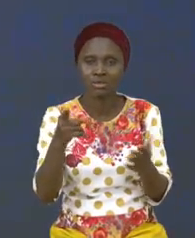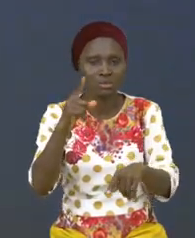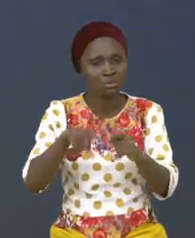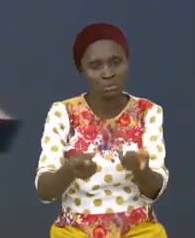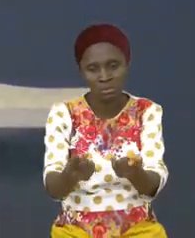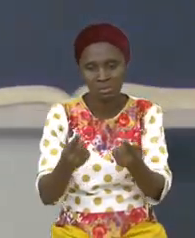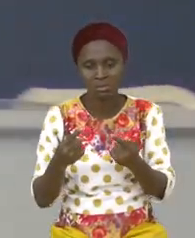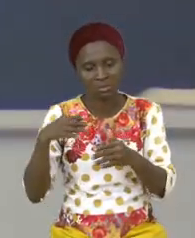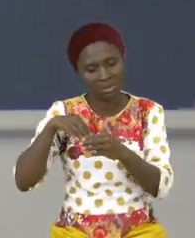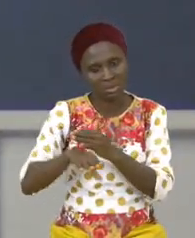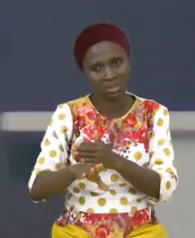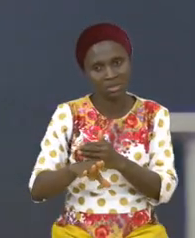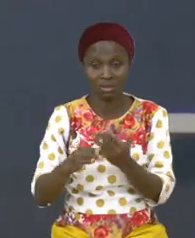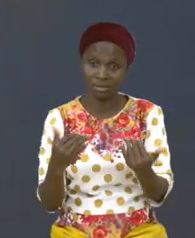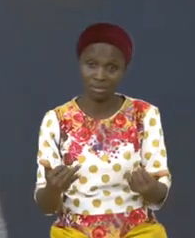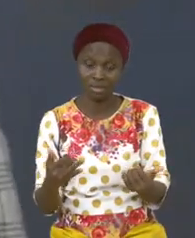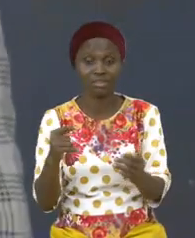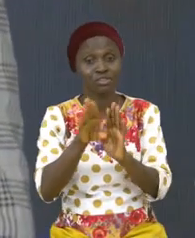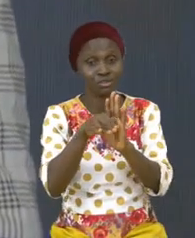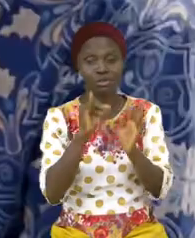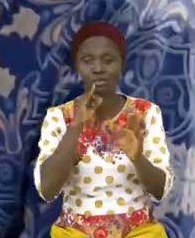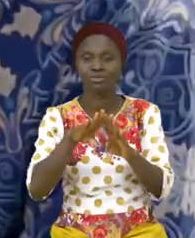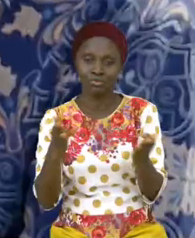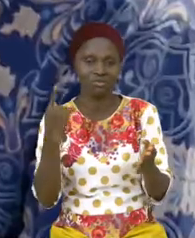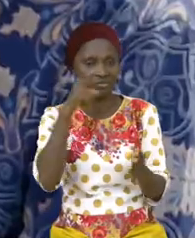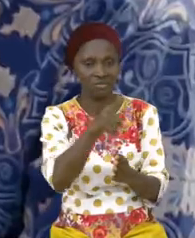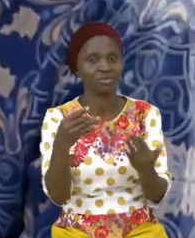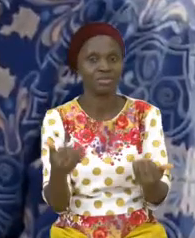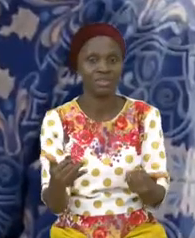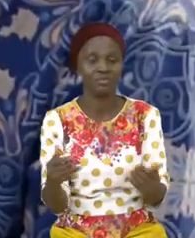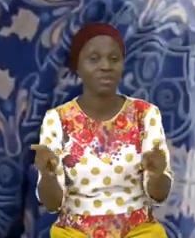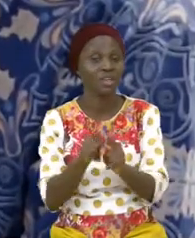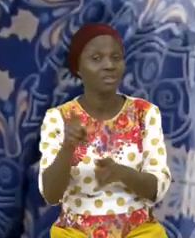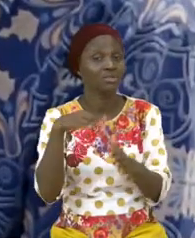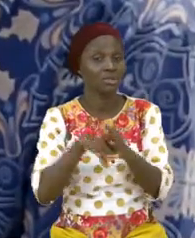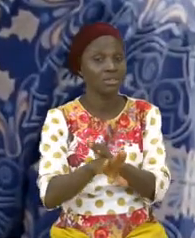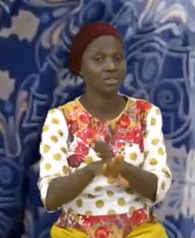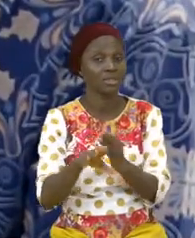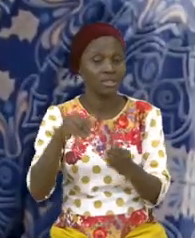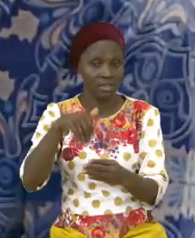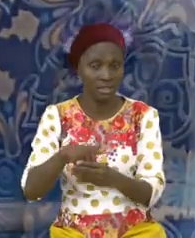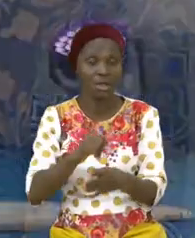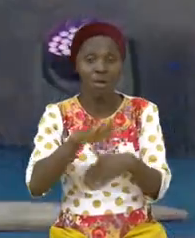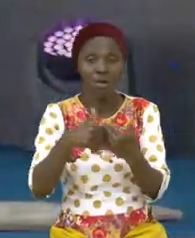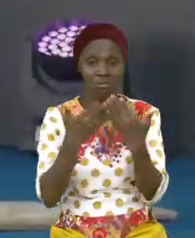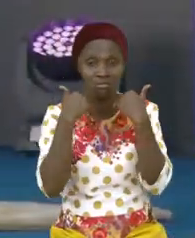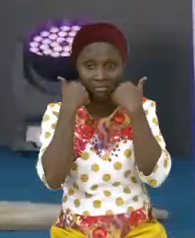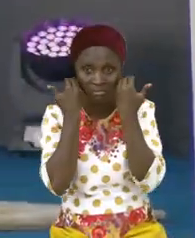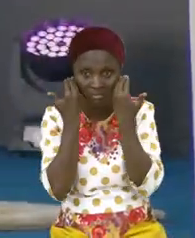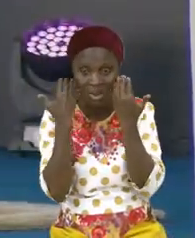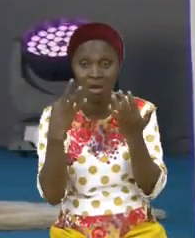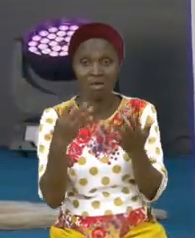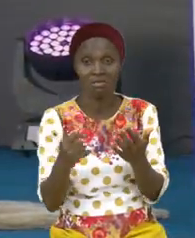in. The door is open for you. As you enter in, all the shame of